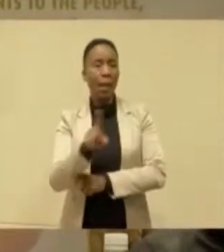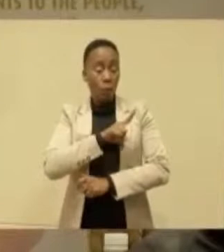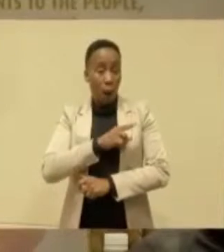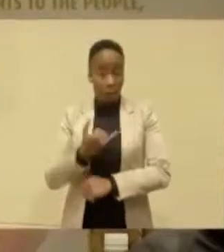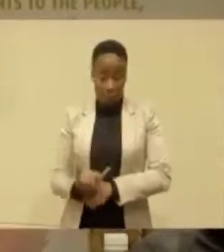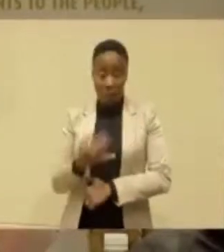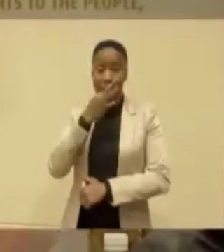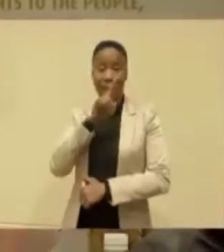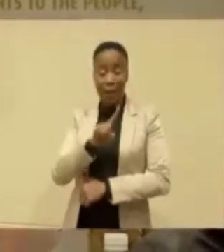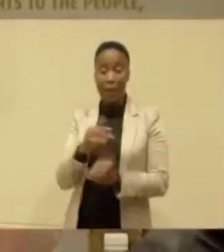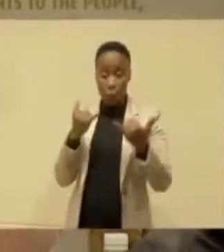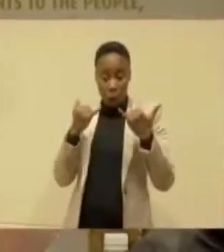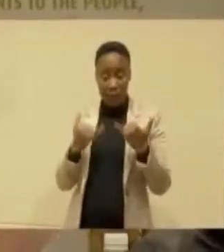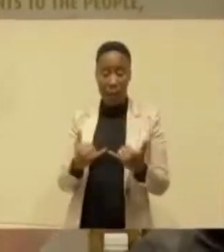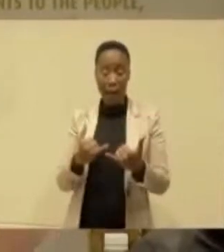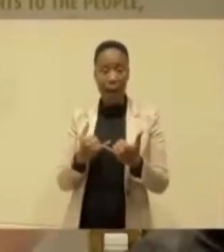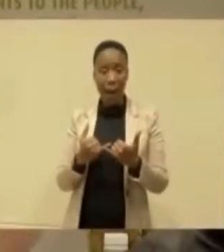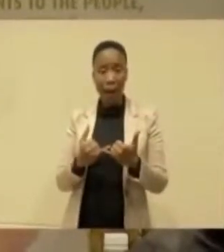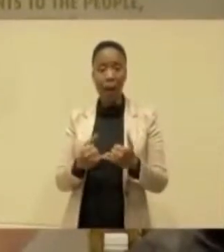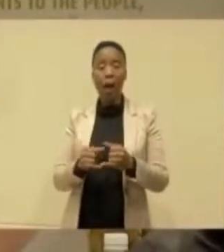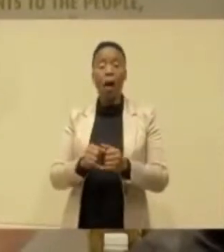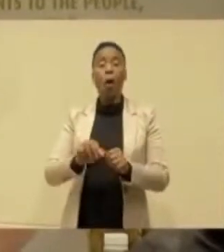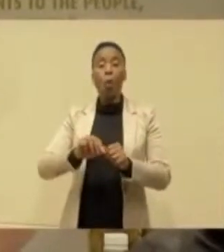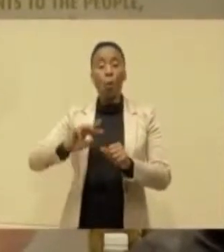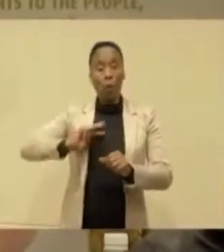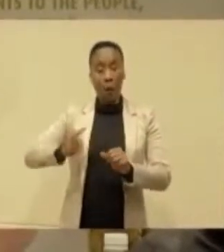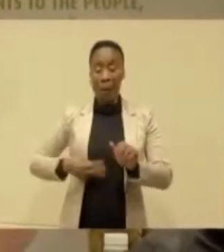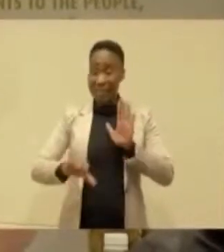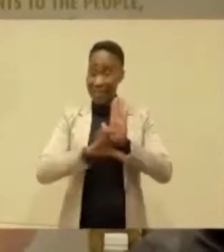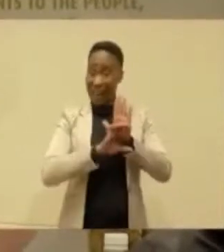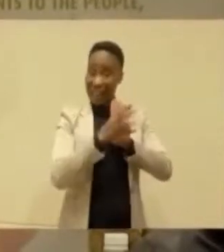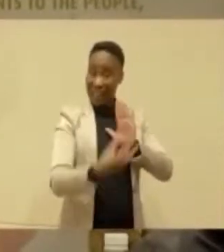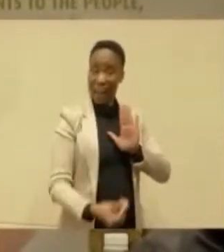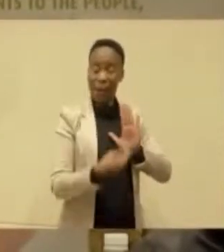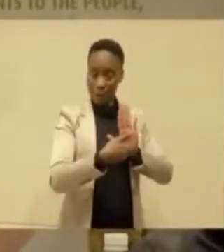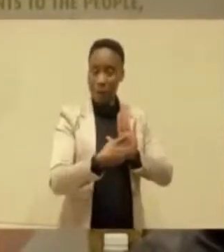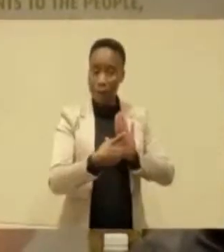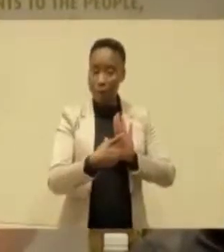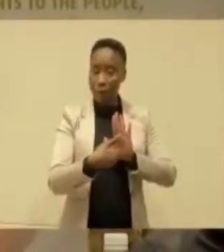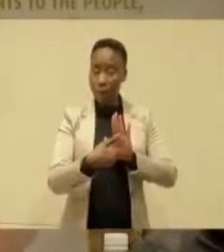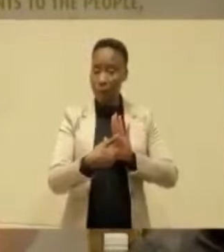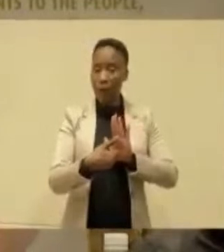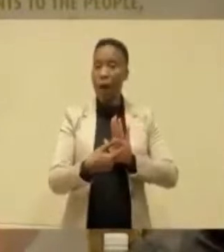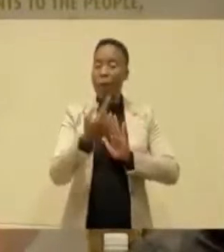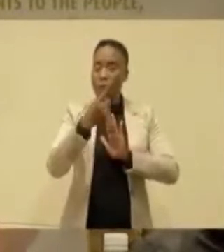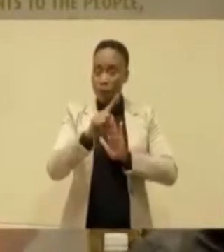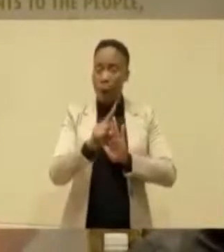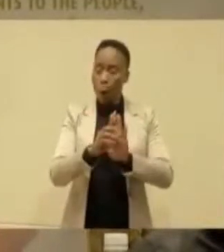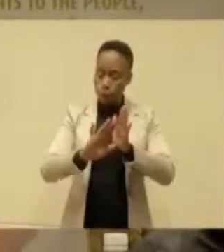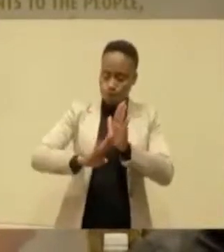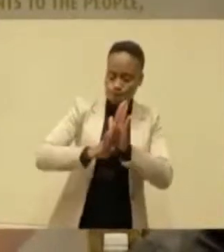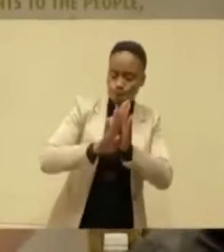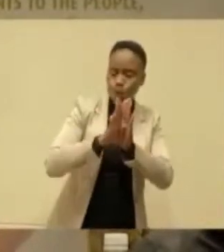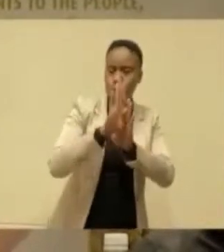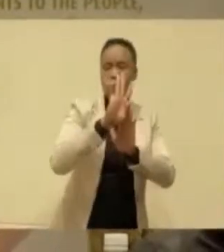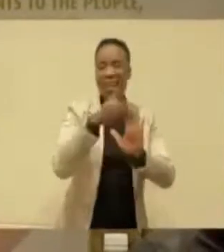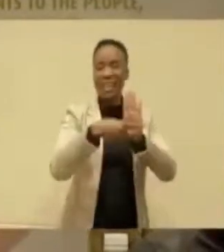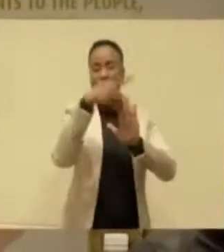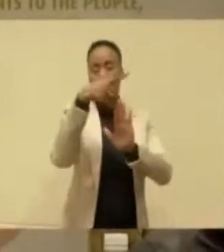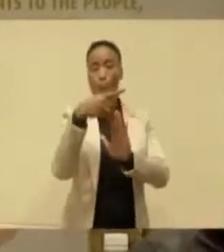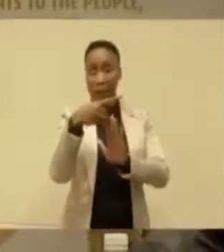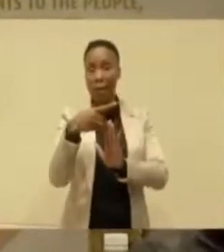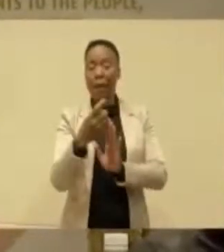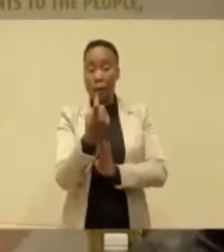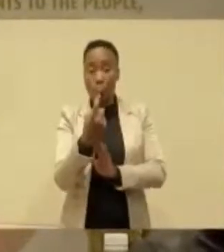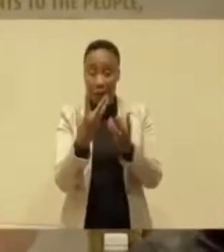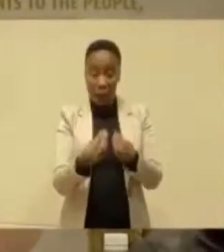today we are having this women's charter that we term the women's charter for accelerated development the one that you have in